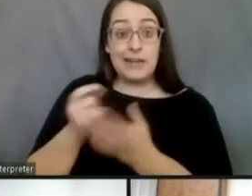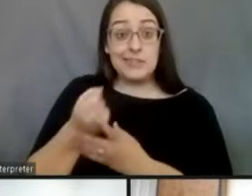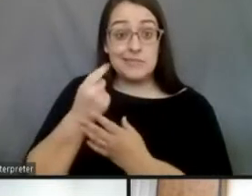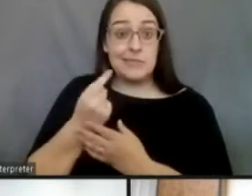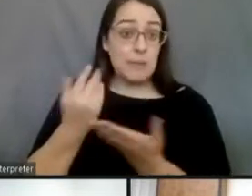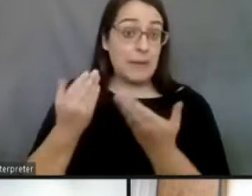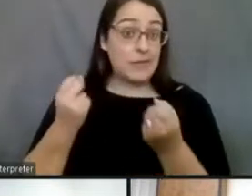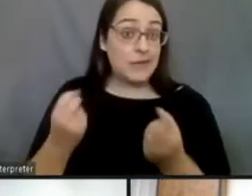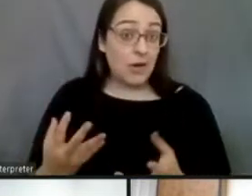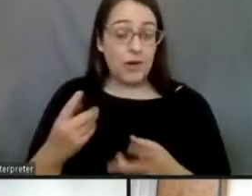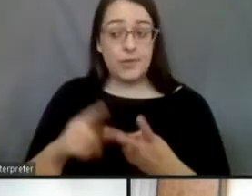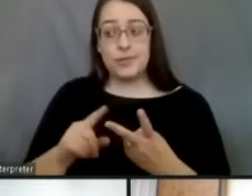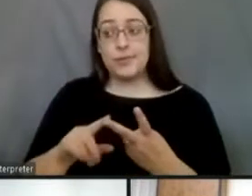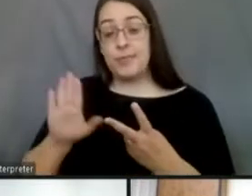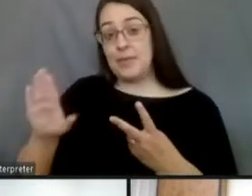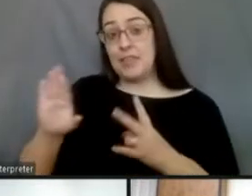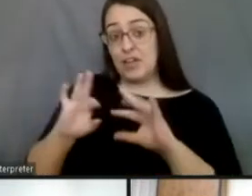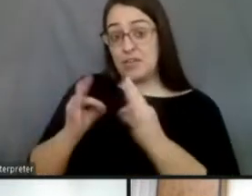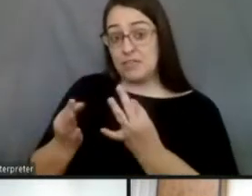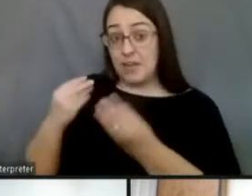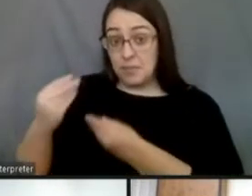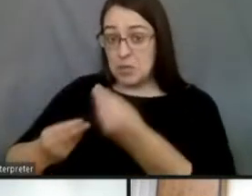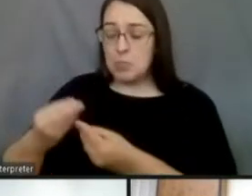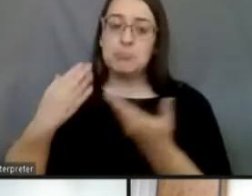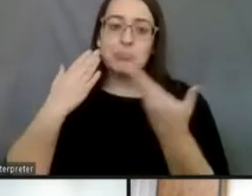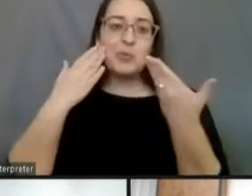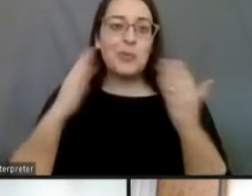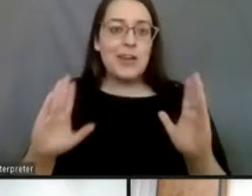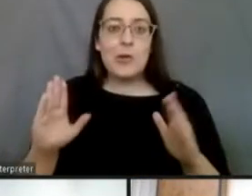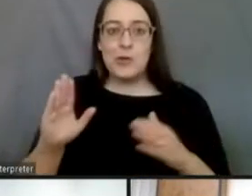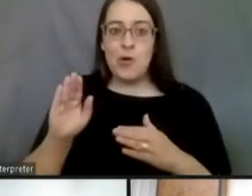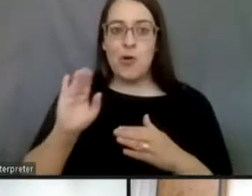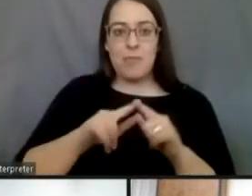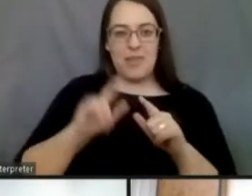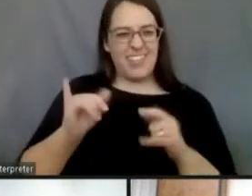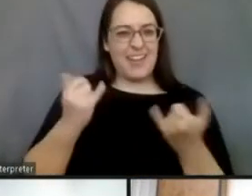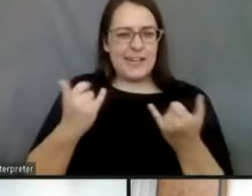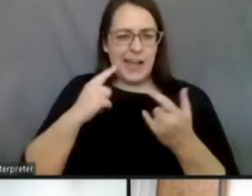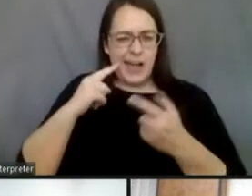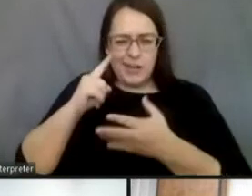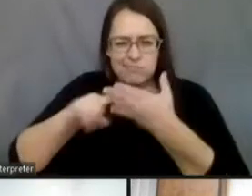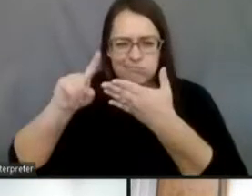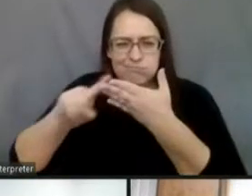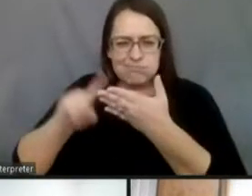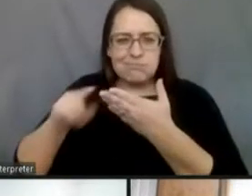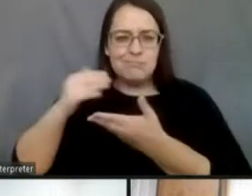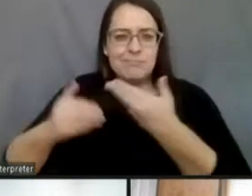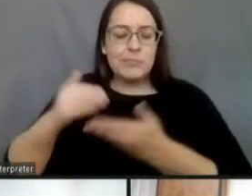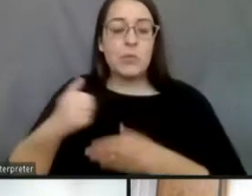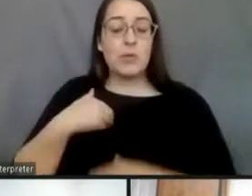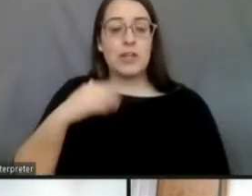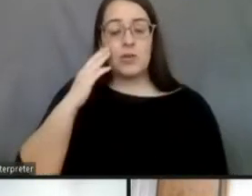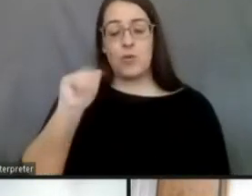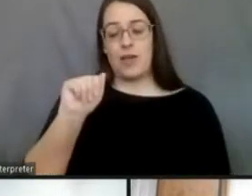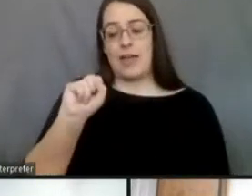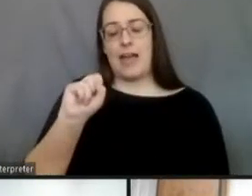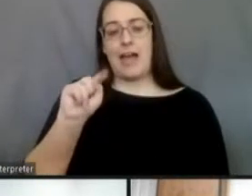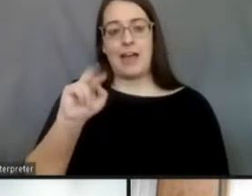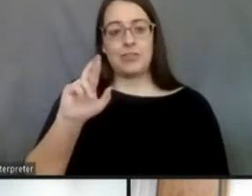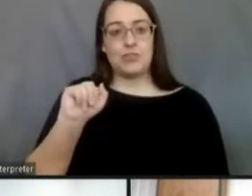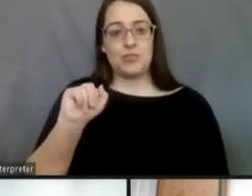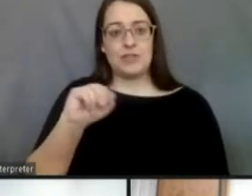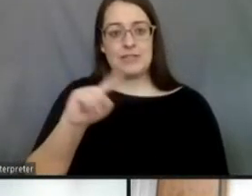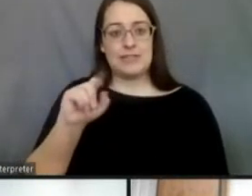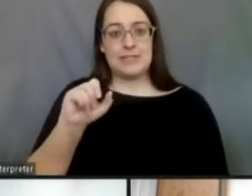because of some of their own genetic makeup? We don't know that yet, but we will find out. We do know about the AstraZeneca vaccine, which was not approved